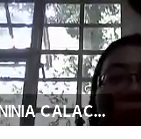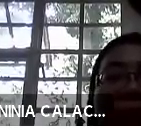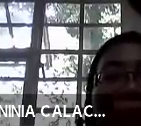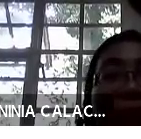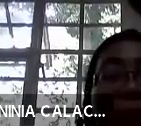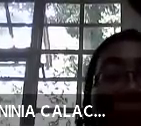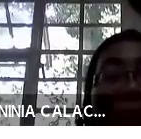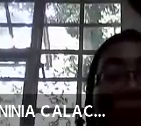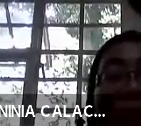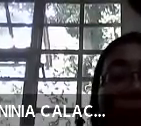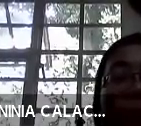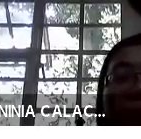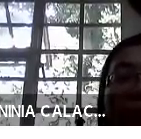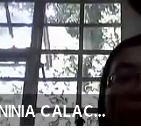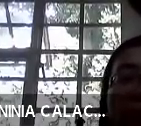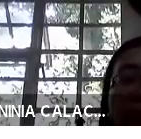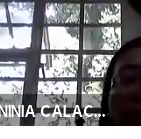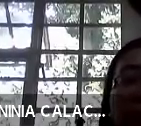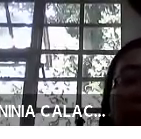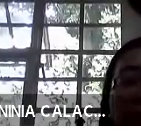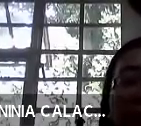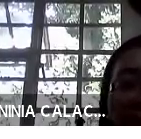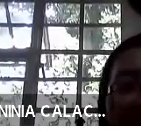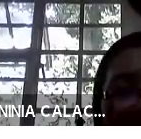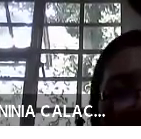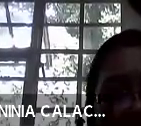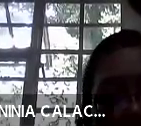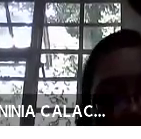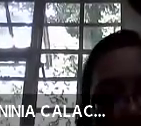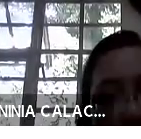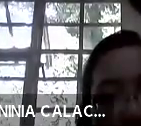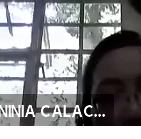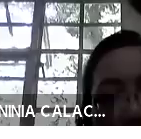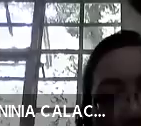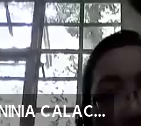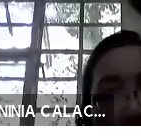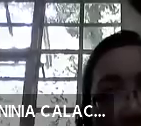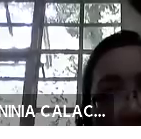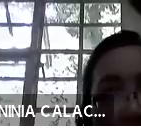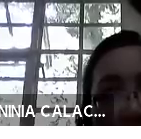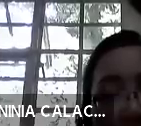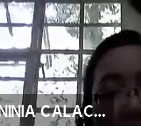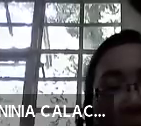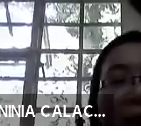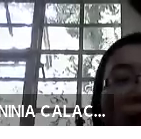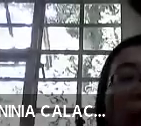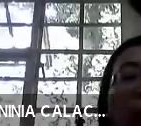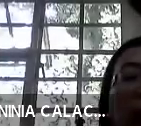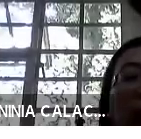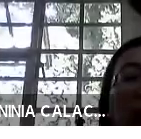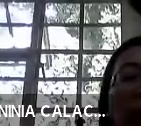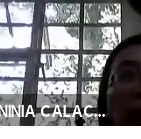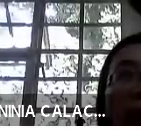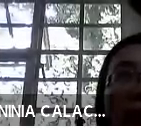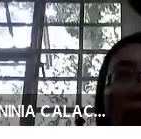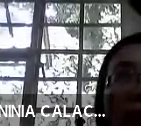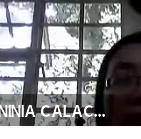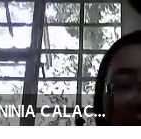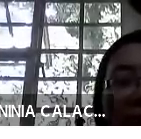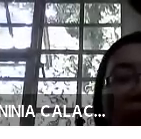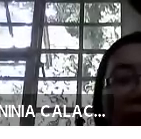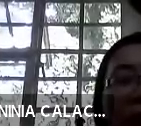courses related to IT and programming. I came back to the university in 1991.